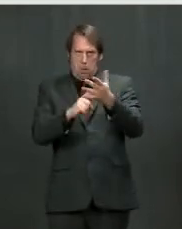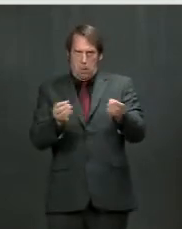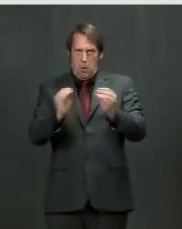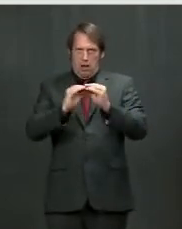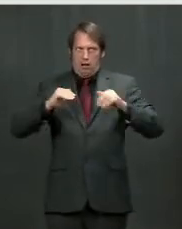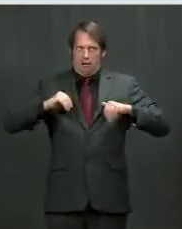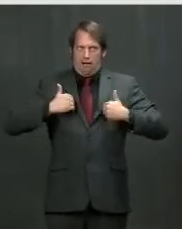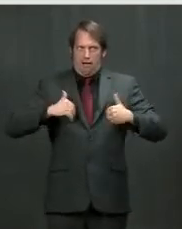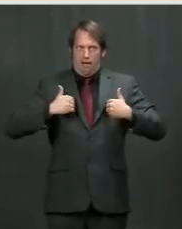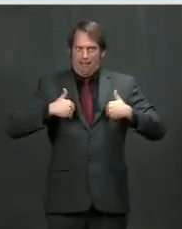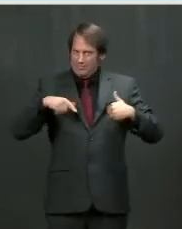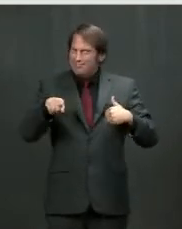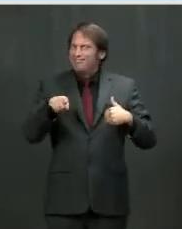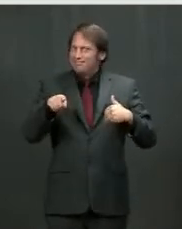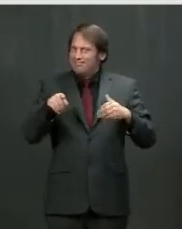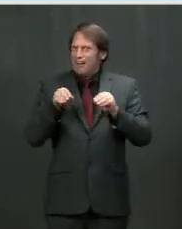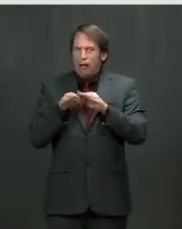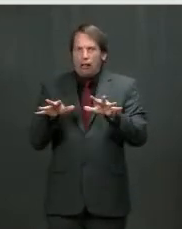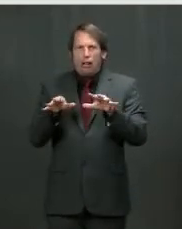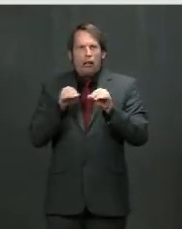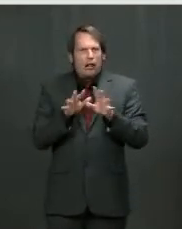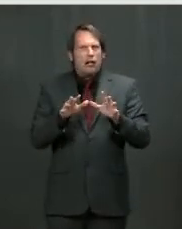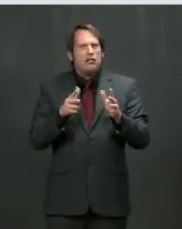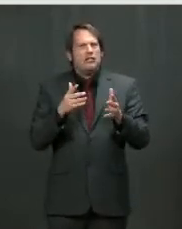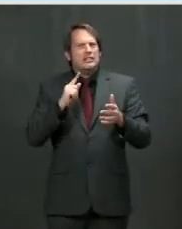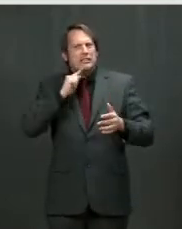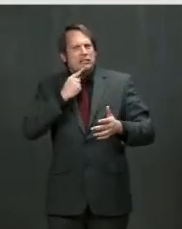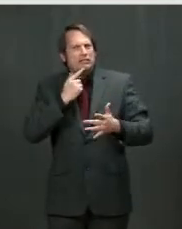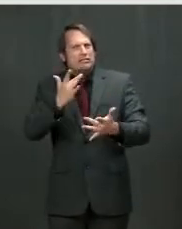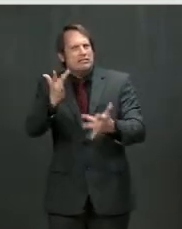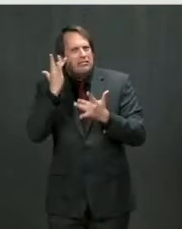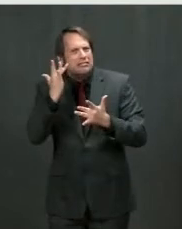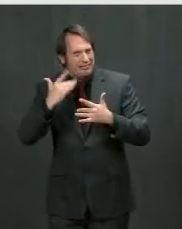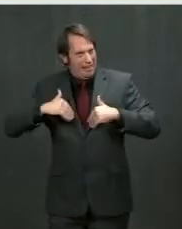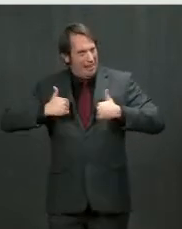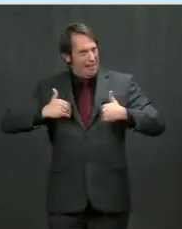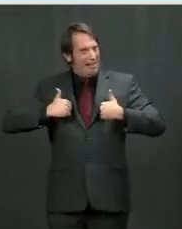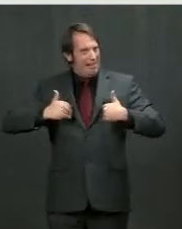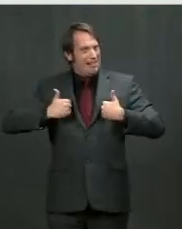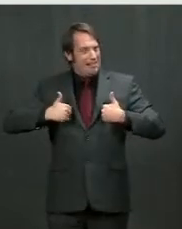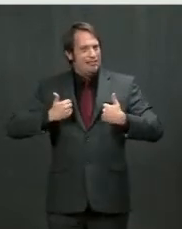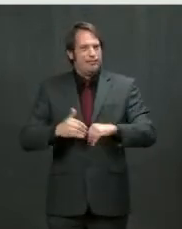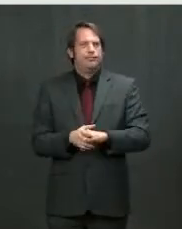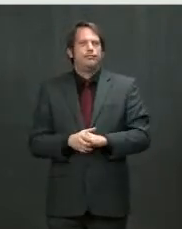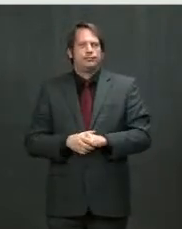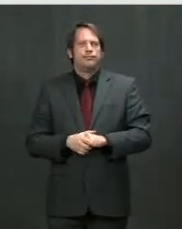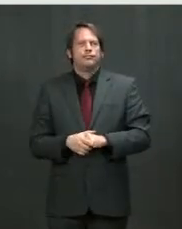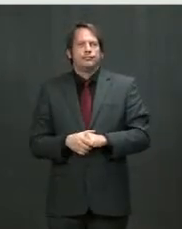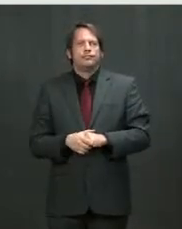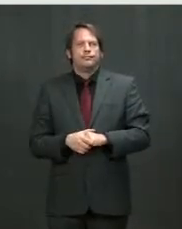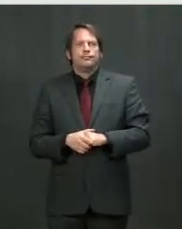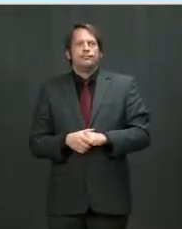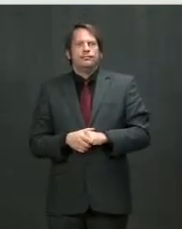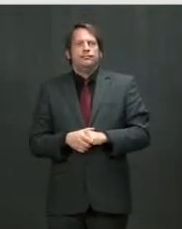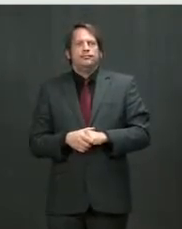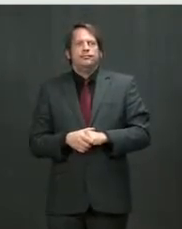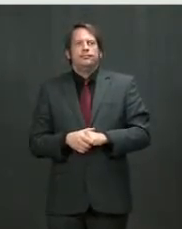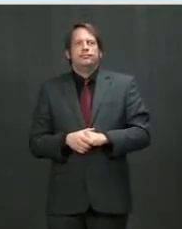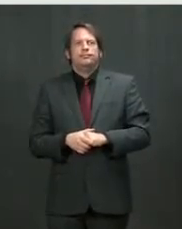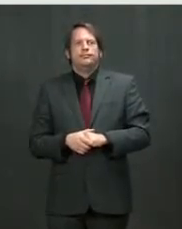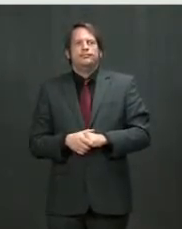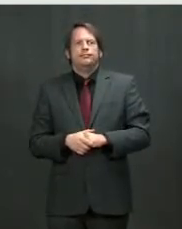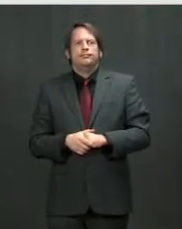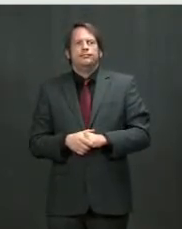severe disease. Data suggests this is all happening as we are seeing increasing prevalence of SARS-CoV-2